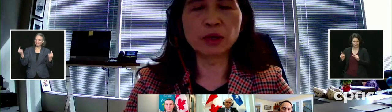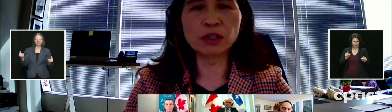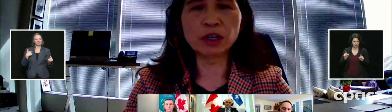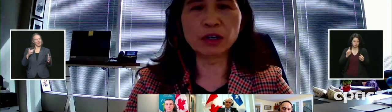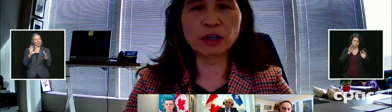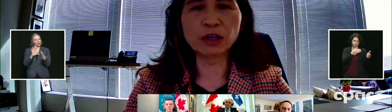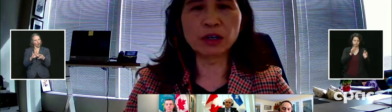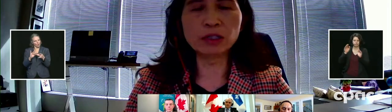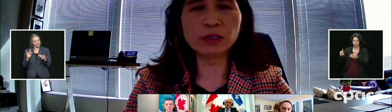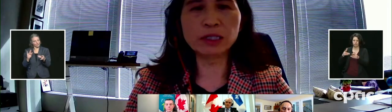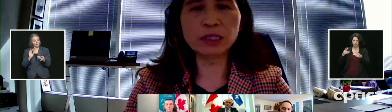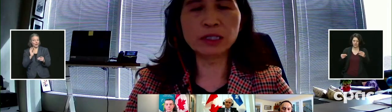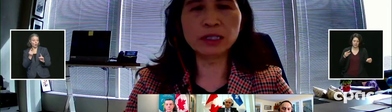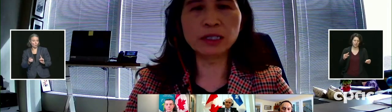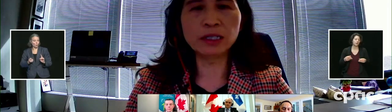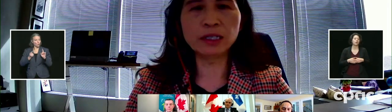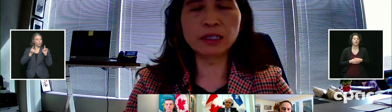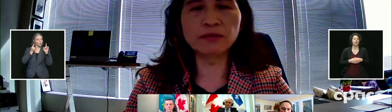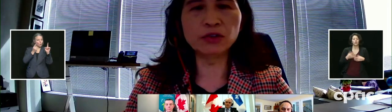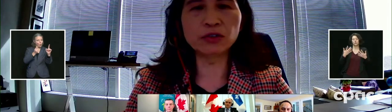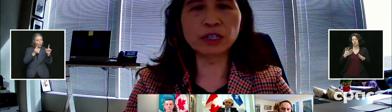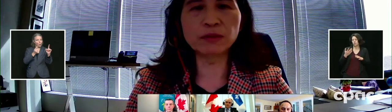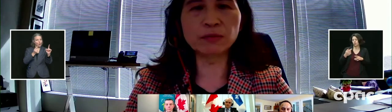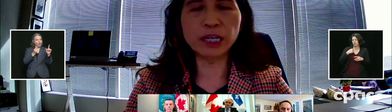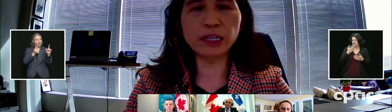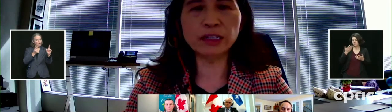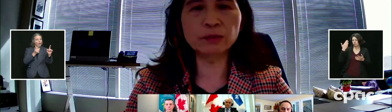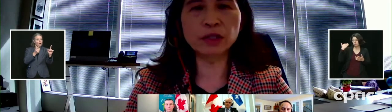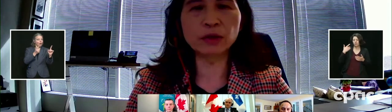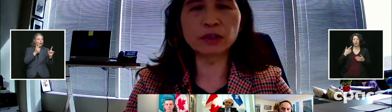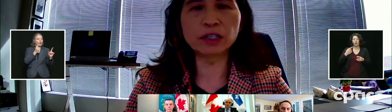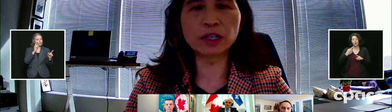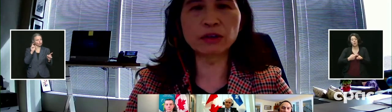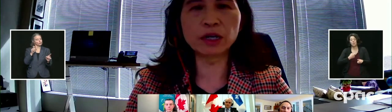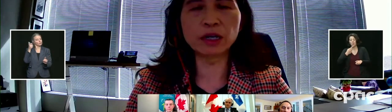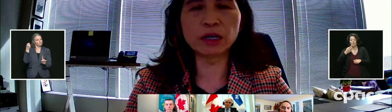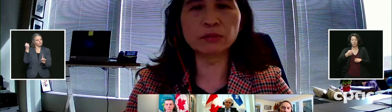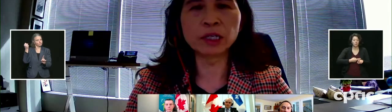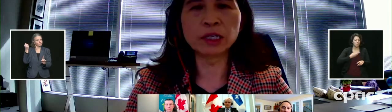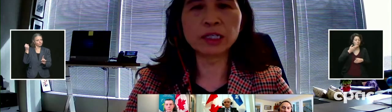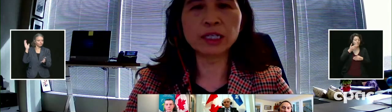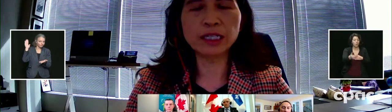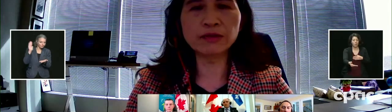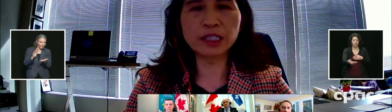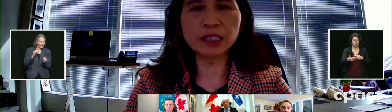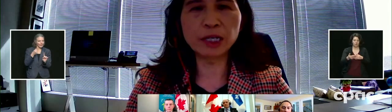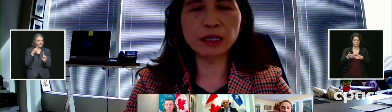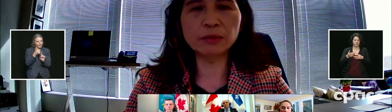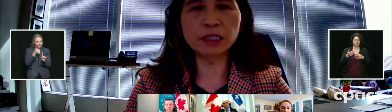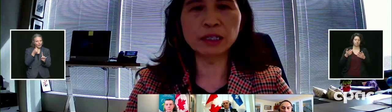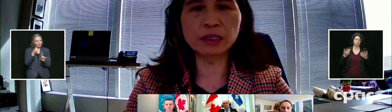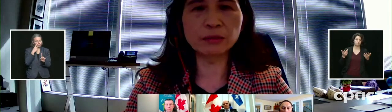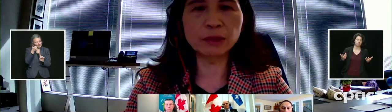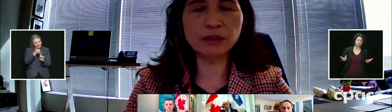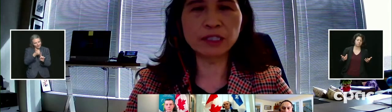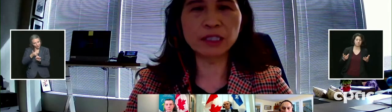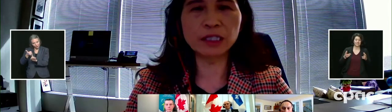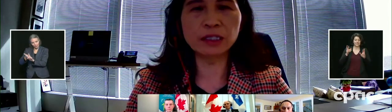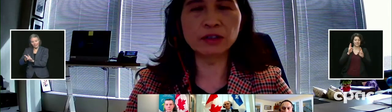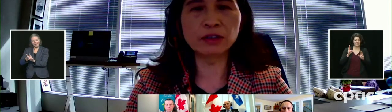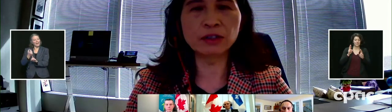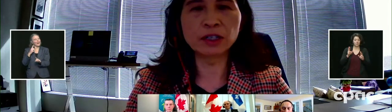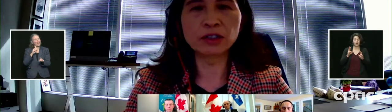one would hope to be able to see the individual impacts, but also the activity perhaps in the long-term care